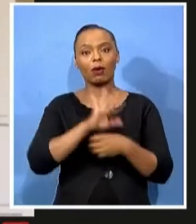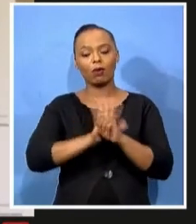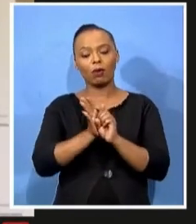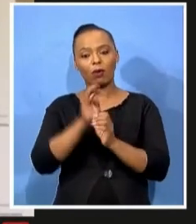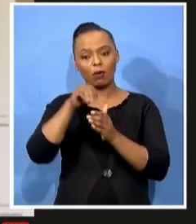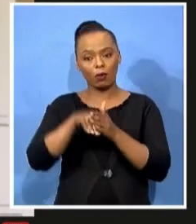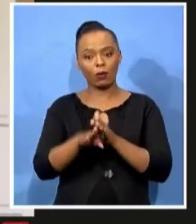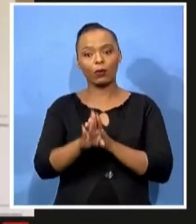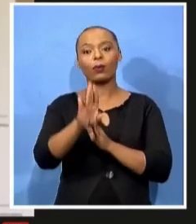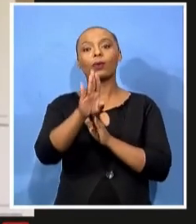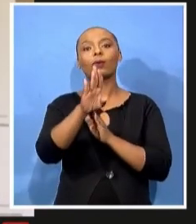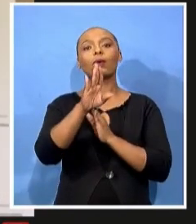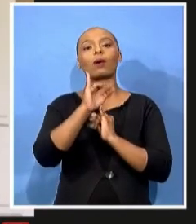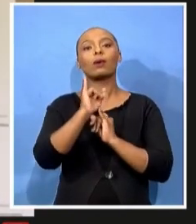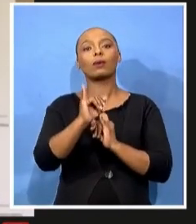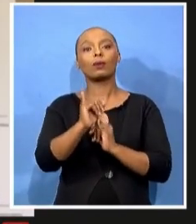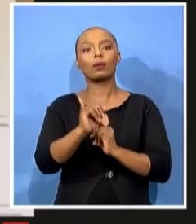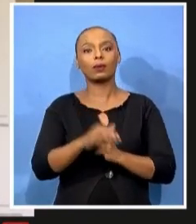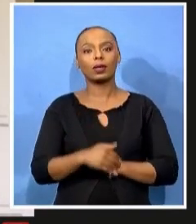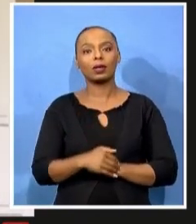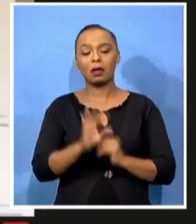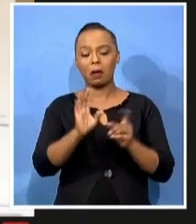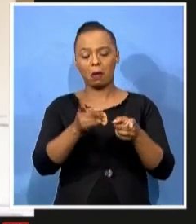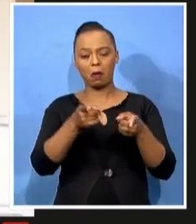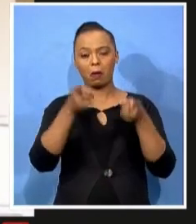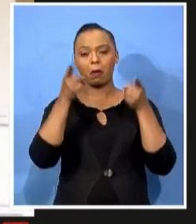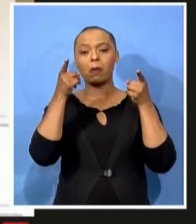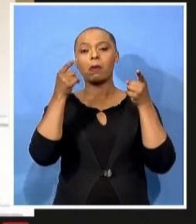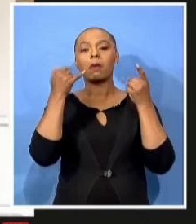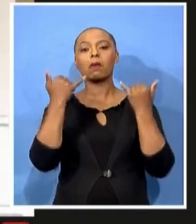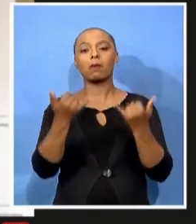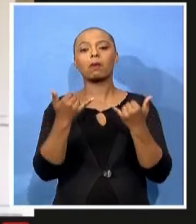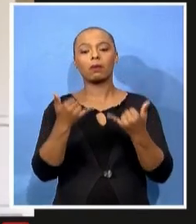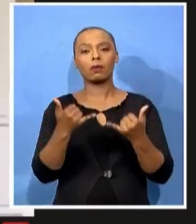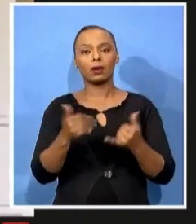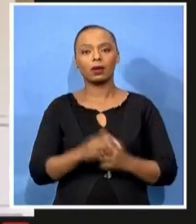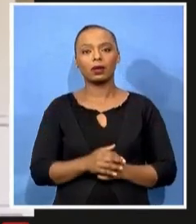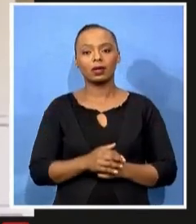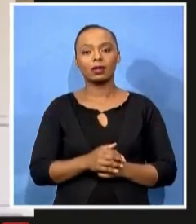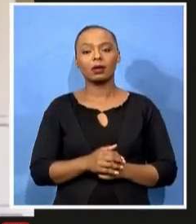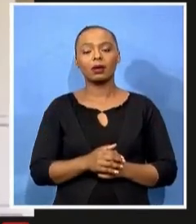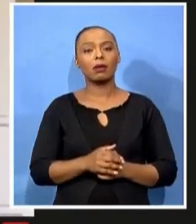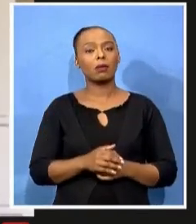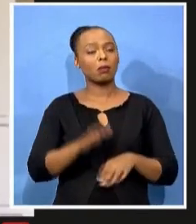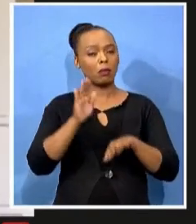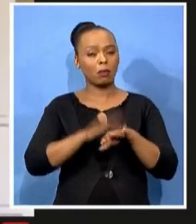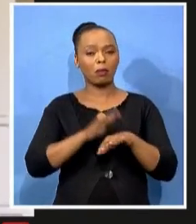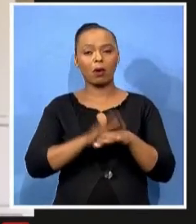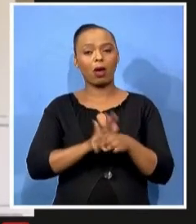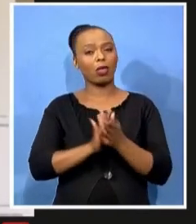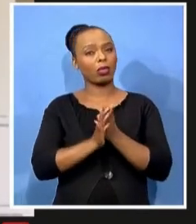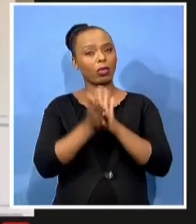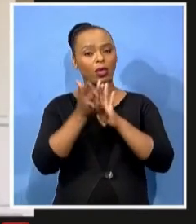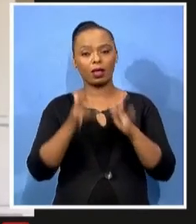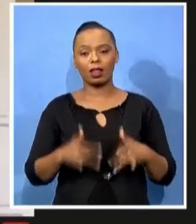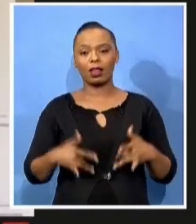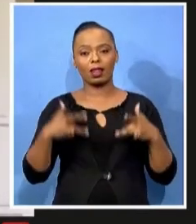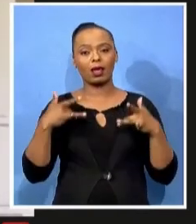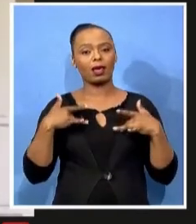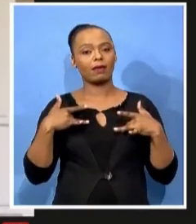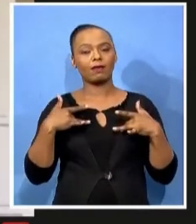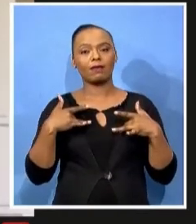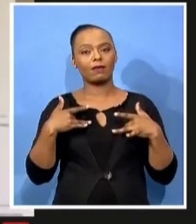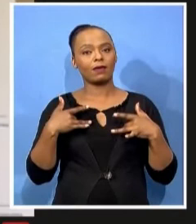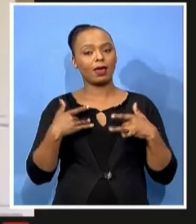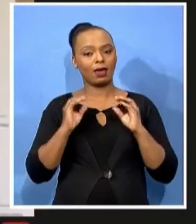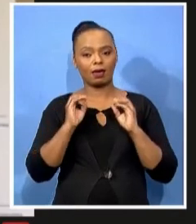has come back to decimate more lives in different countries. We have been unfortunate as well amongst those